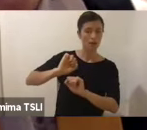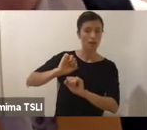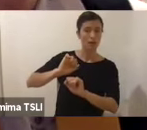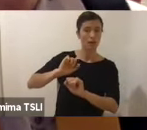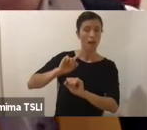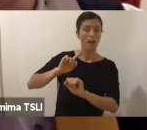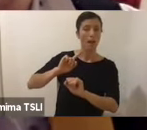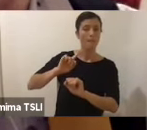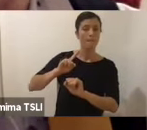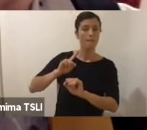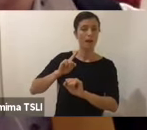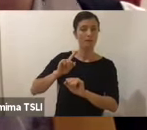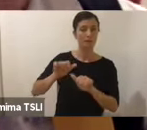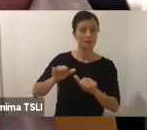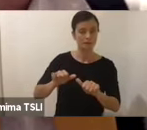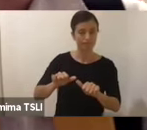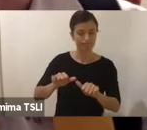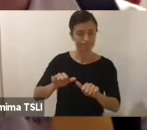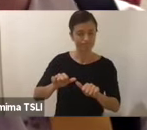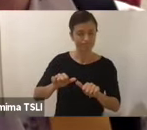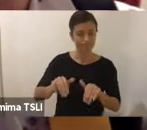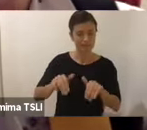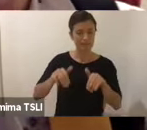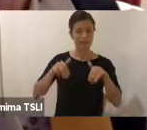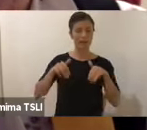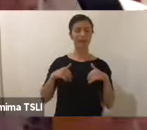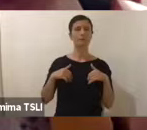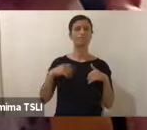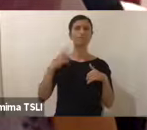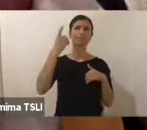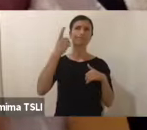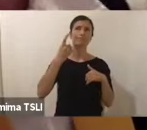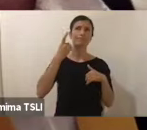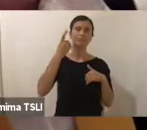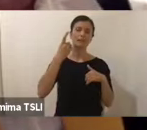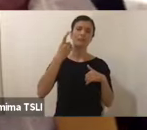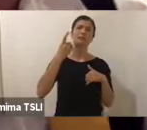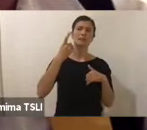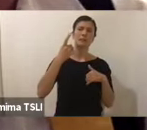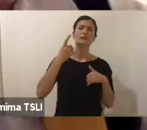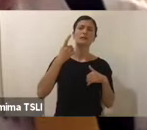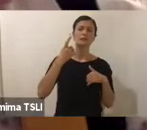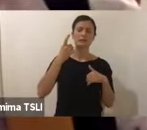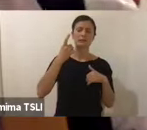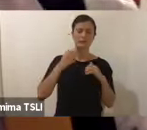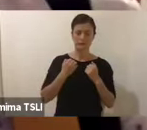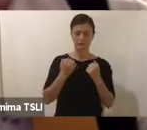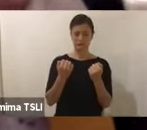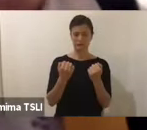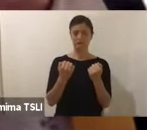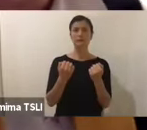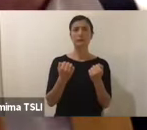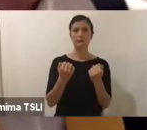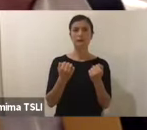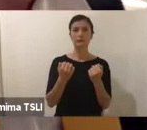but i would be horrified would be my initial response and somebody did actually once point out to me a question i'd asked somebody